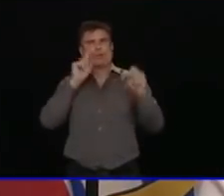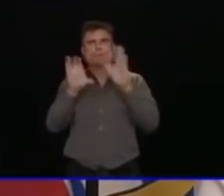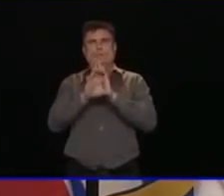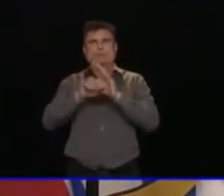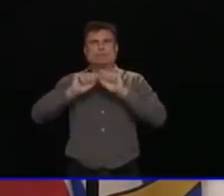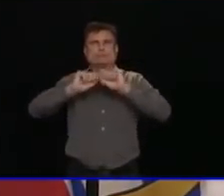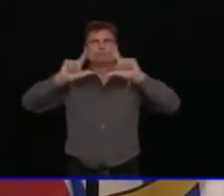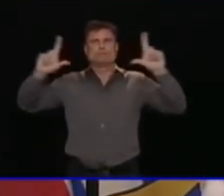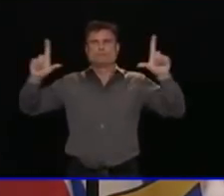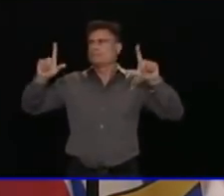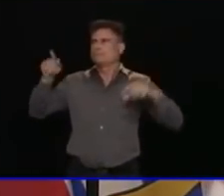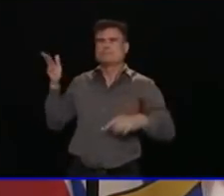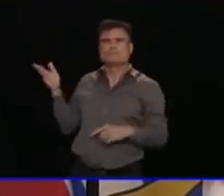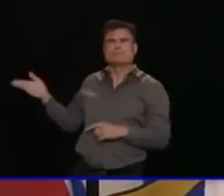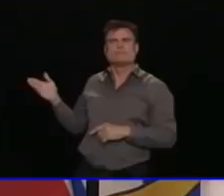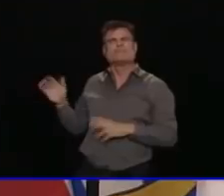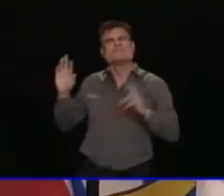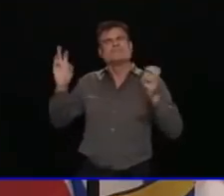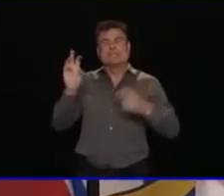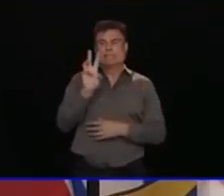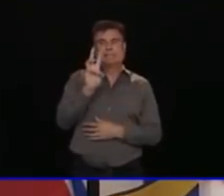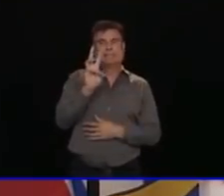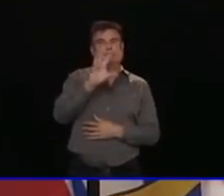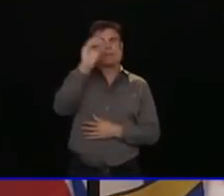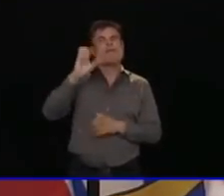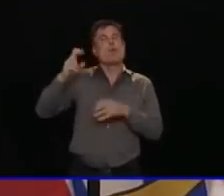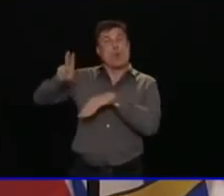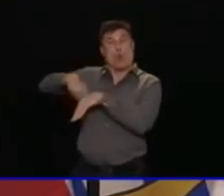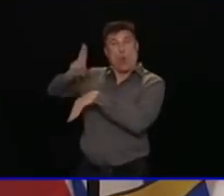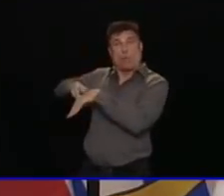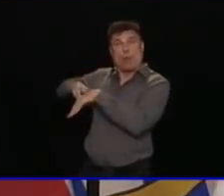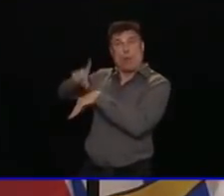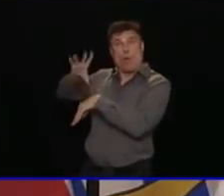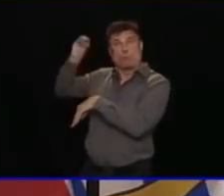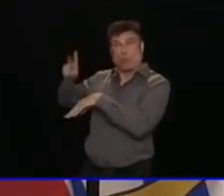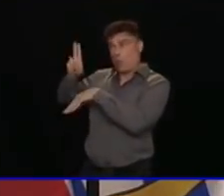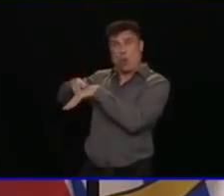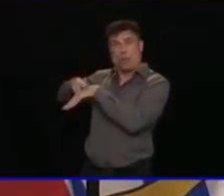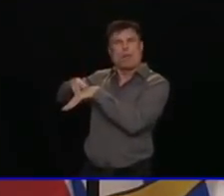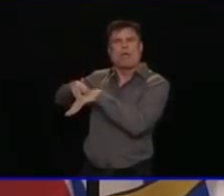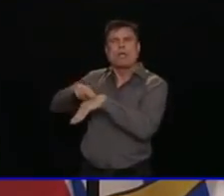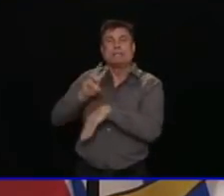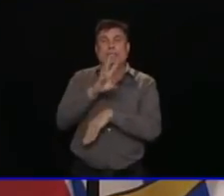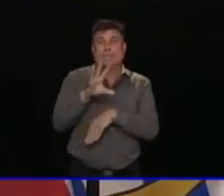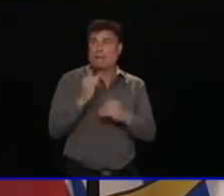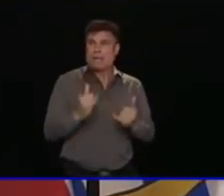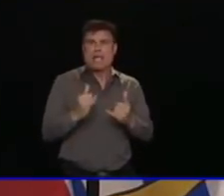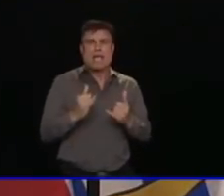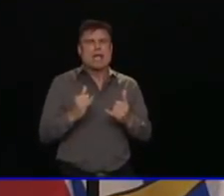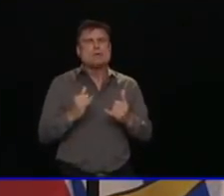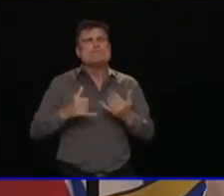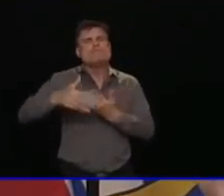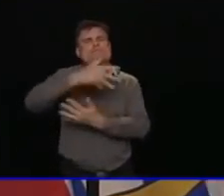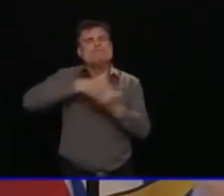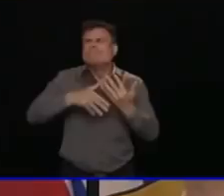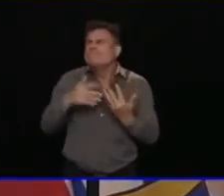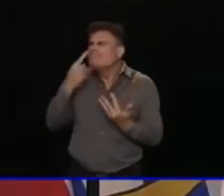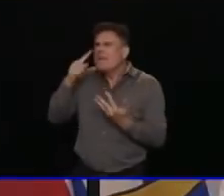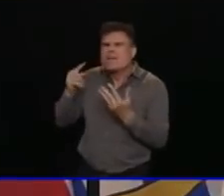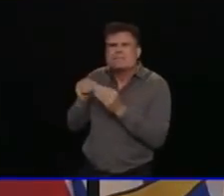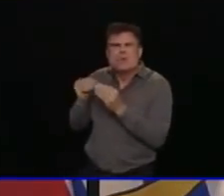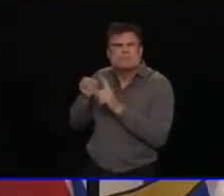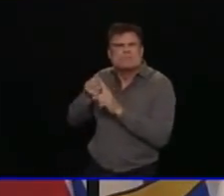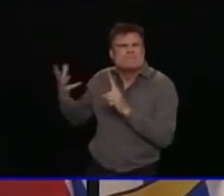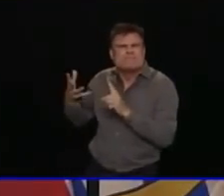the things that we talked about, and I mentioned it a little bit, so this model takes into effect a whole bunch of different pieces